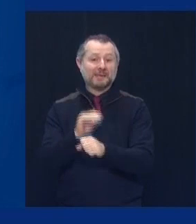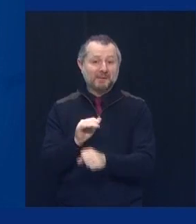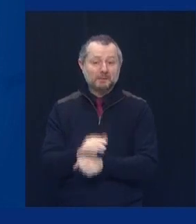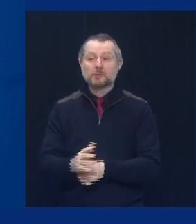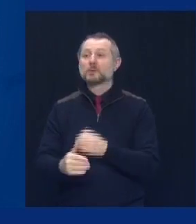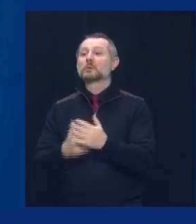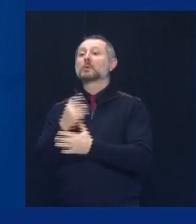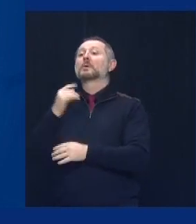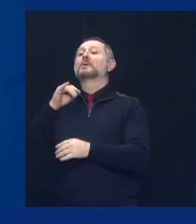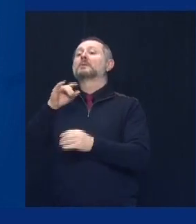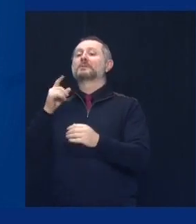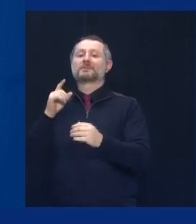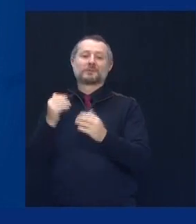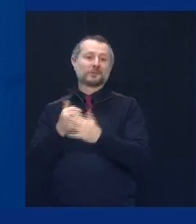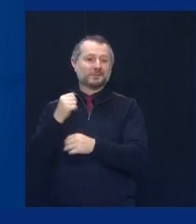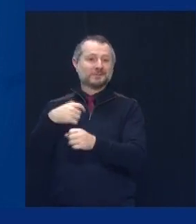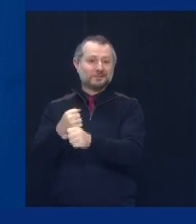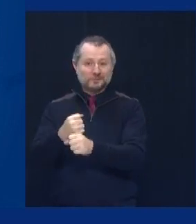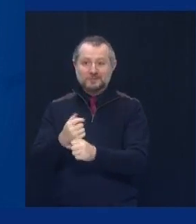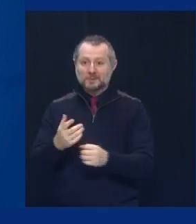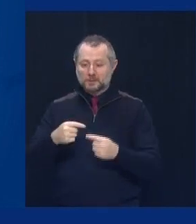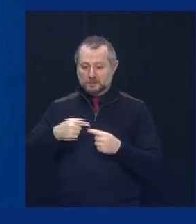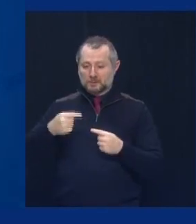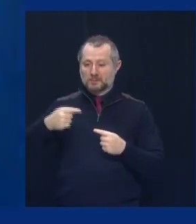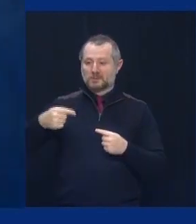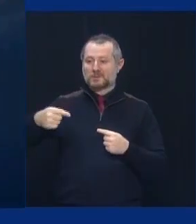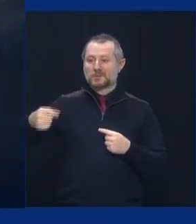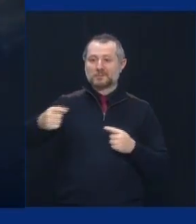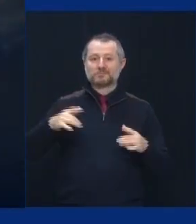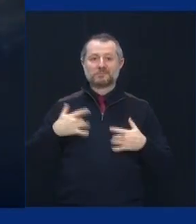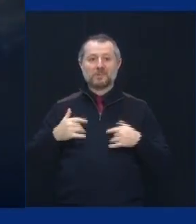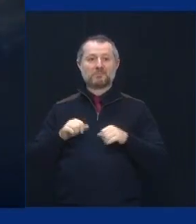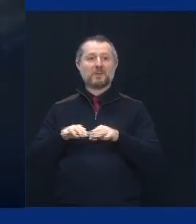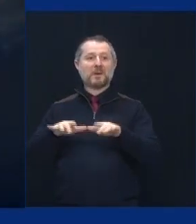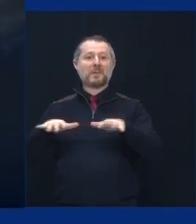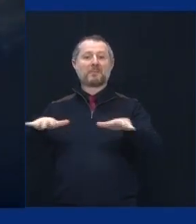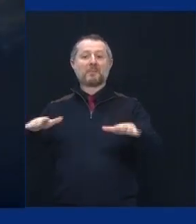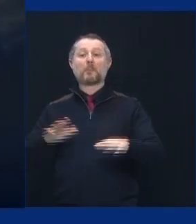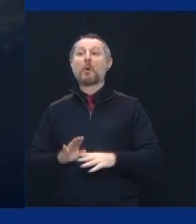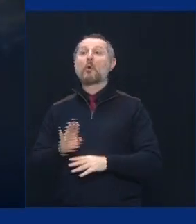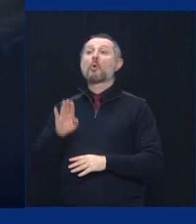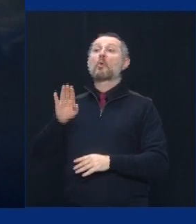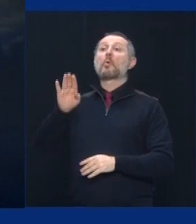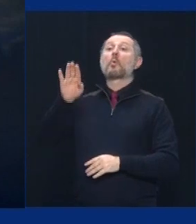And by the time that tails off, you're talking mid to late January.